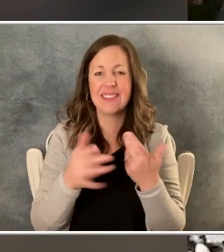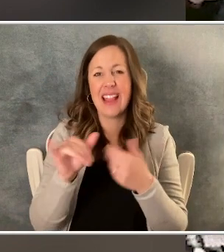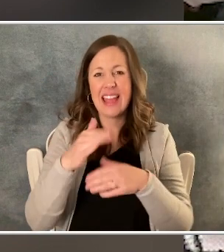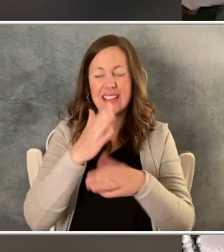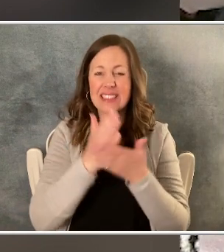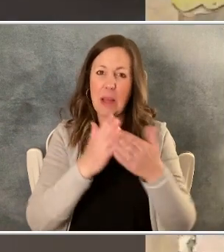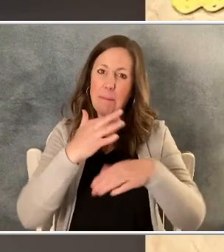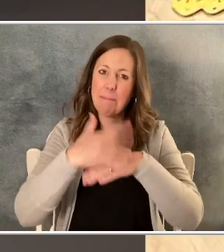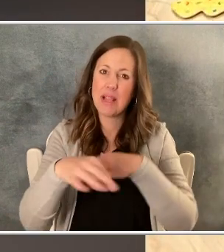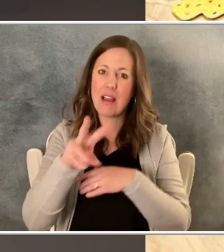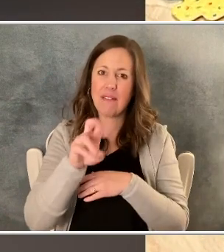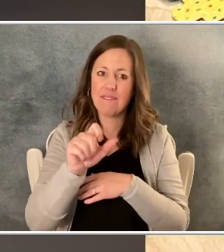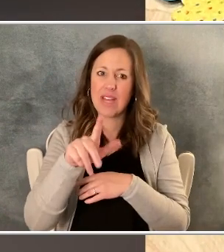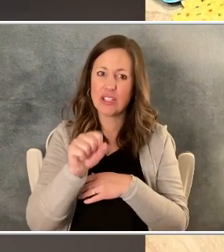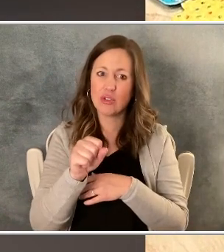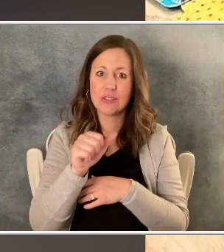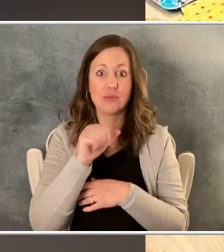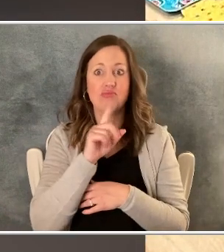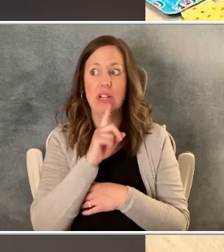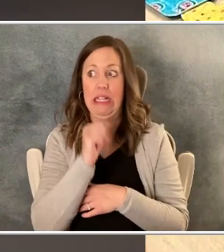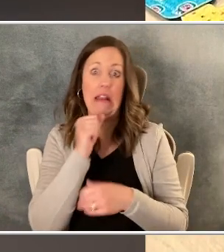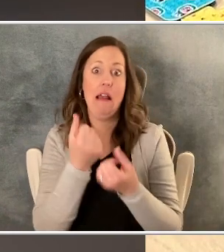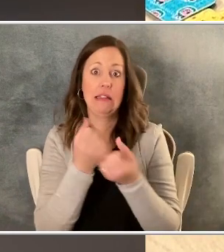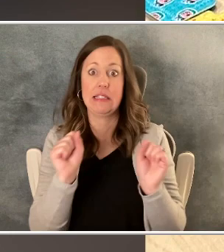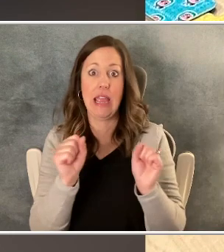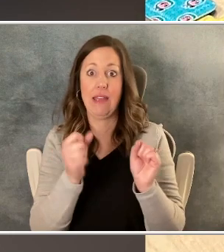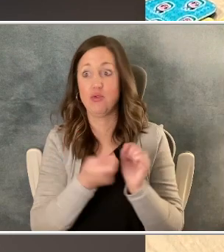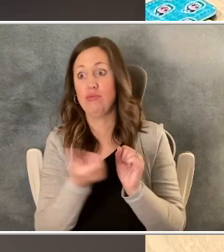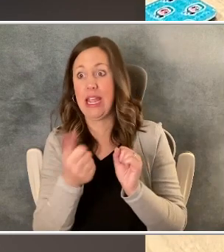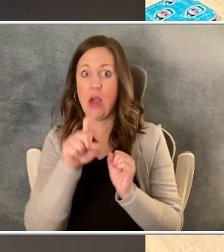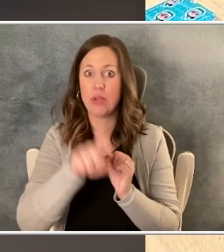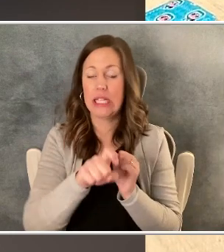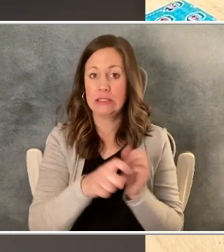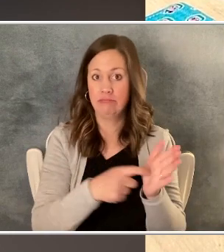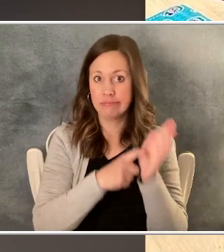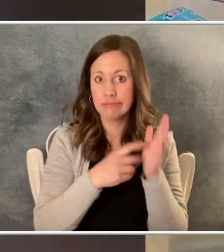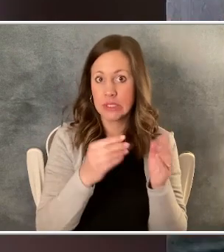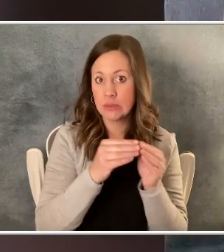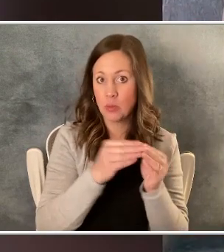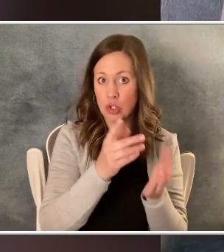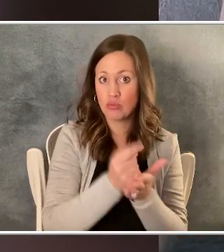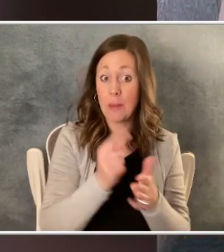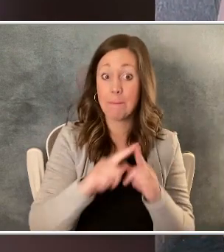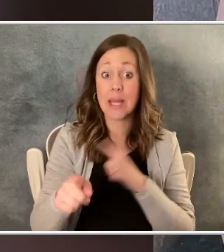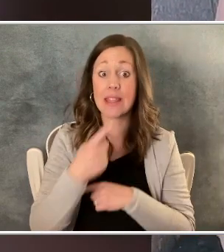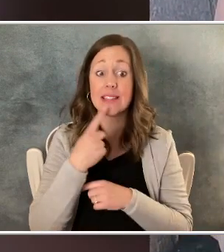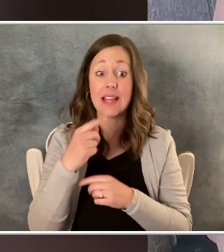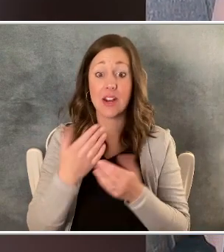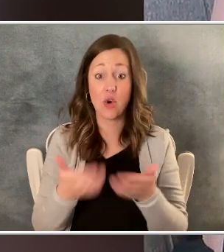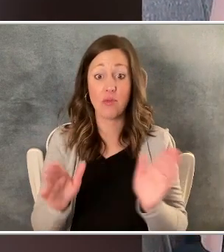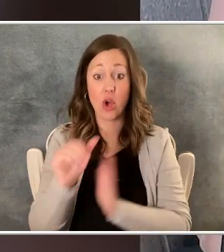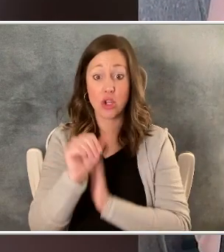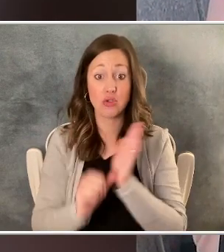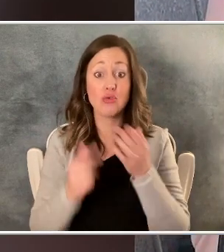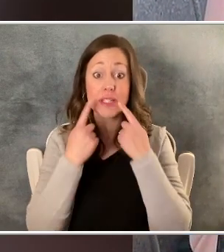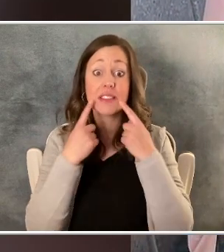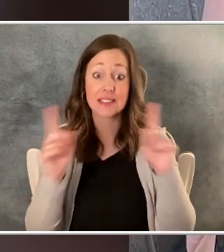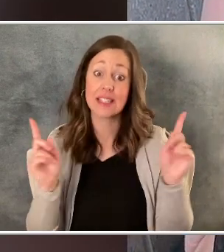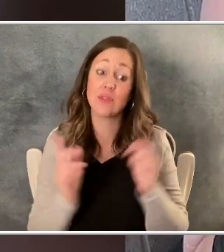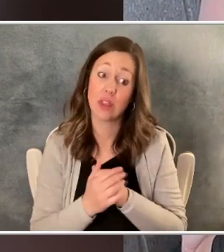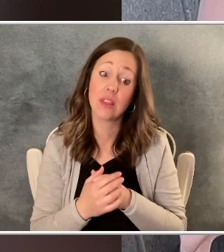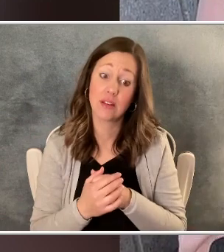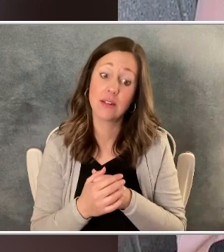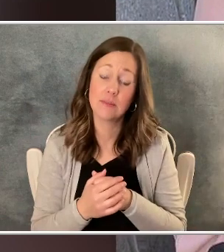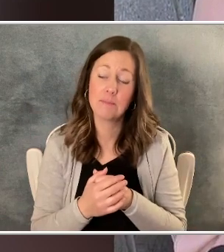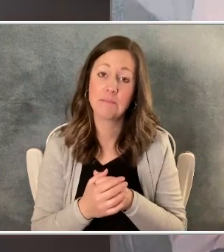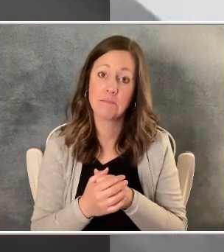things that were unsafe to take out that we knew we'd have to treat further. But they said that the surgery overall was successful. The